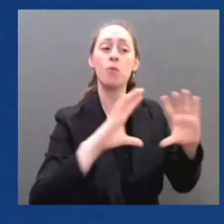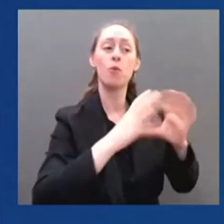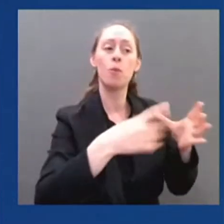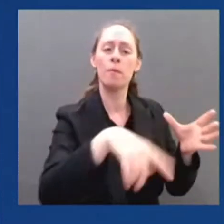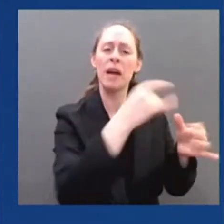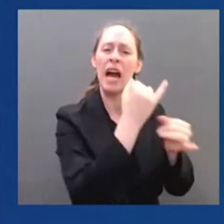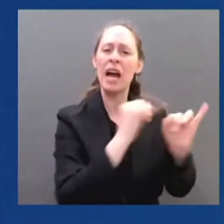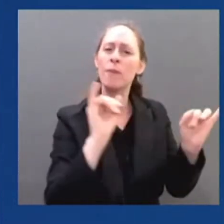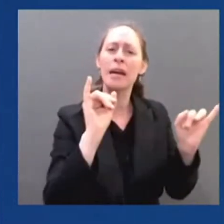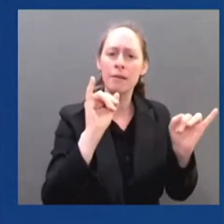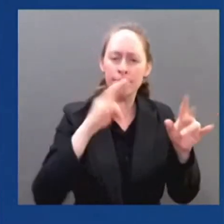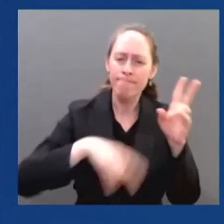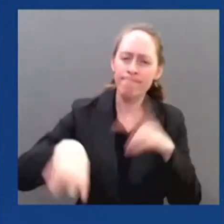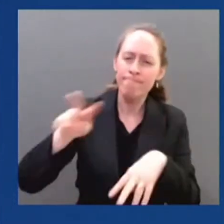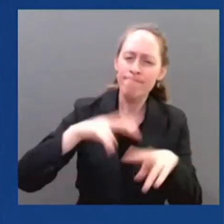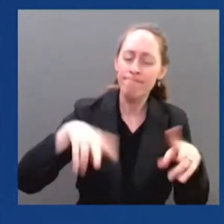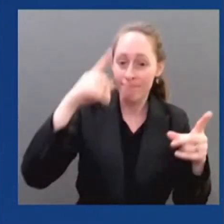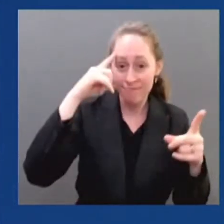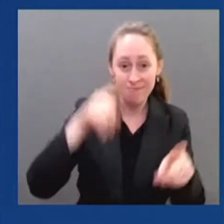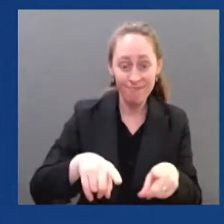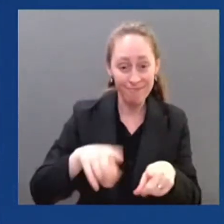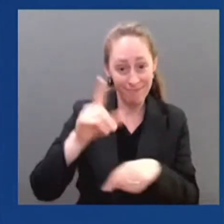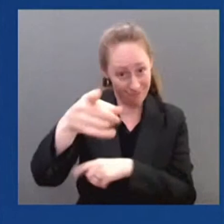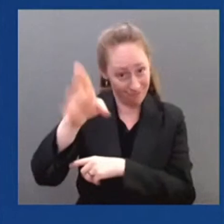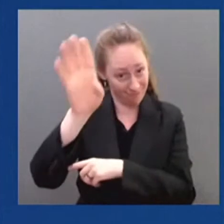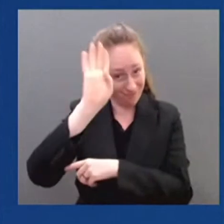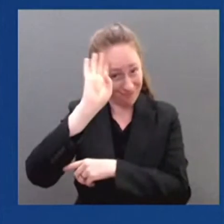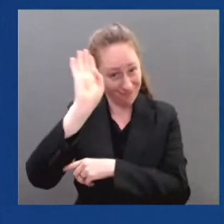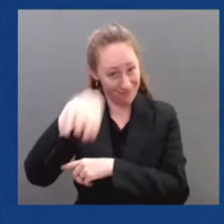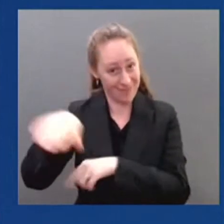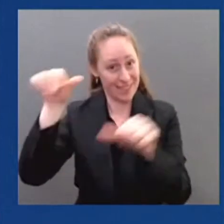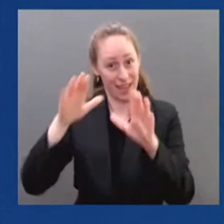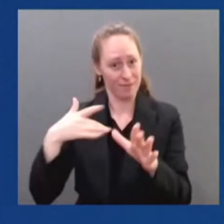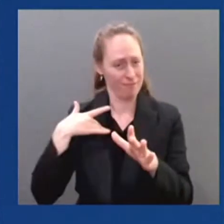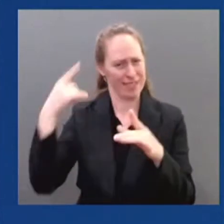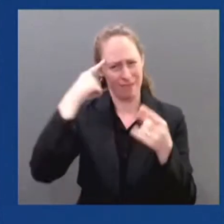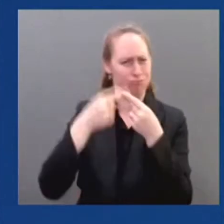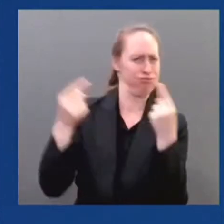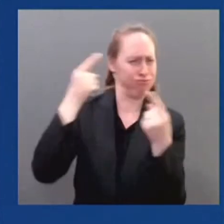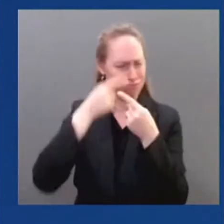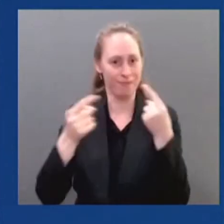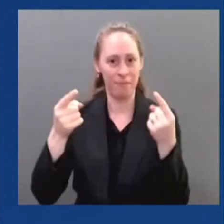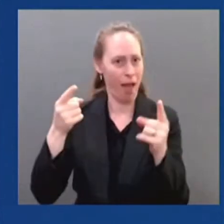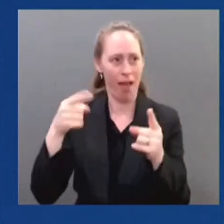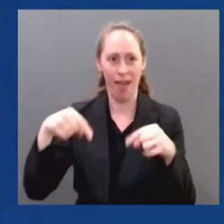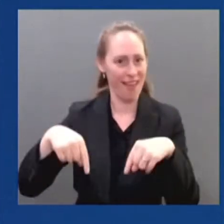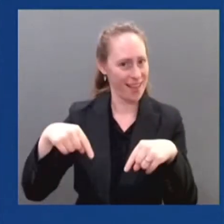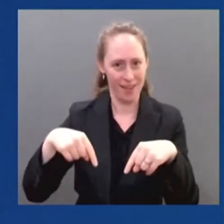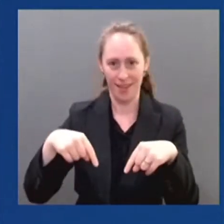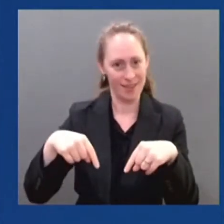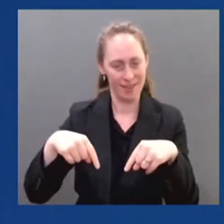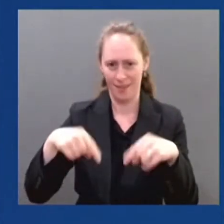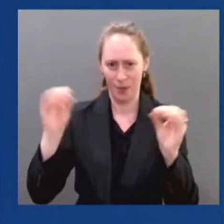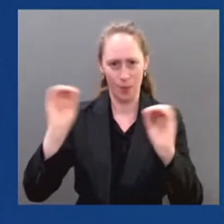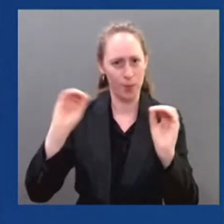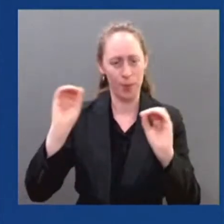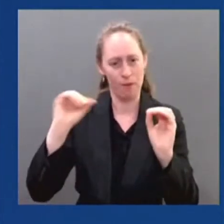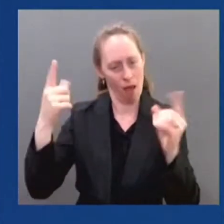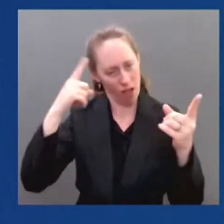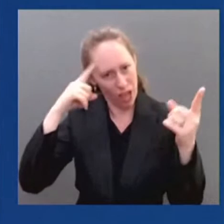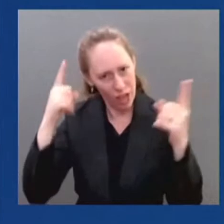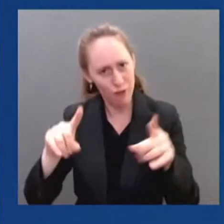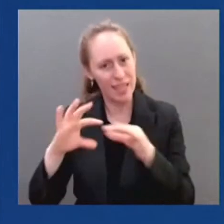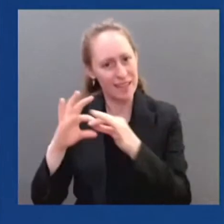scientists to agree on anything. And yet 21 independent scientists who serve on VRBPAC unanimously voted